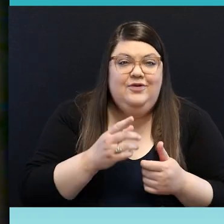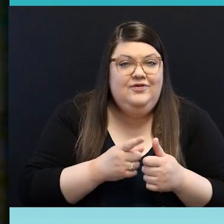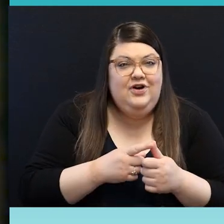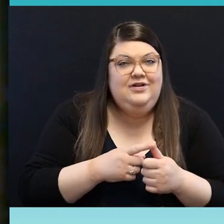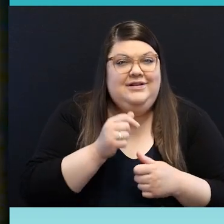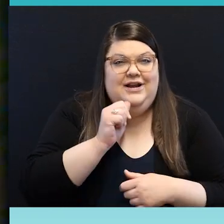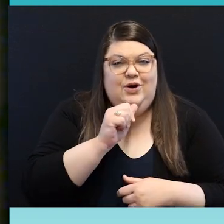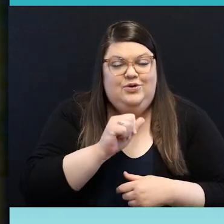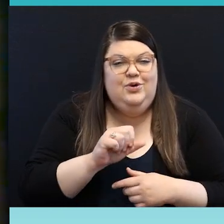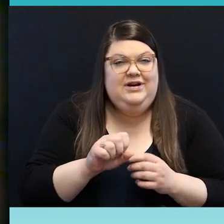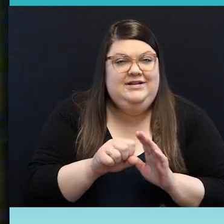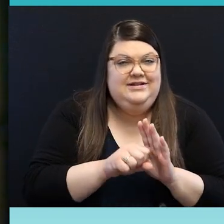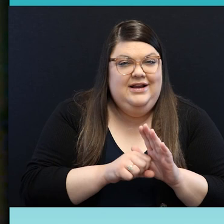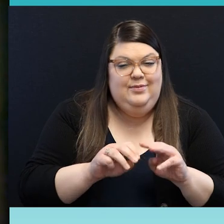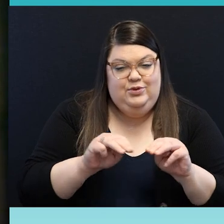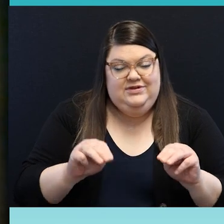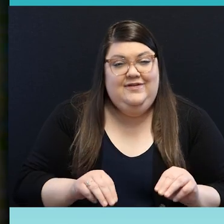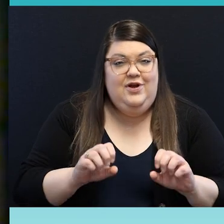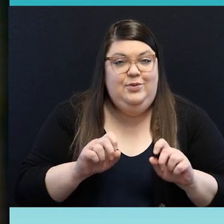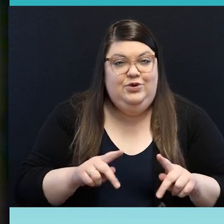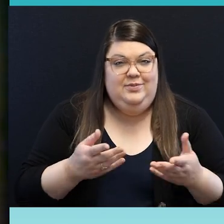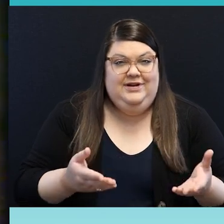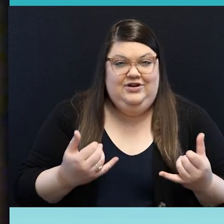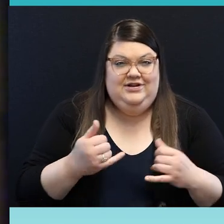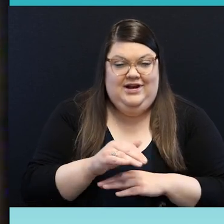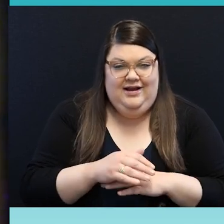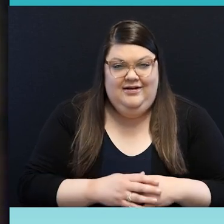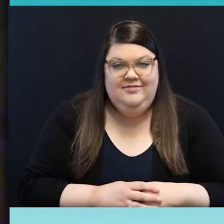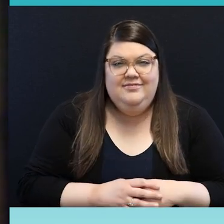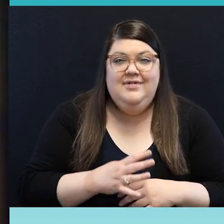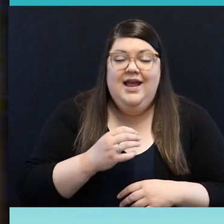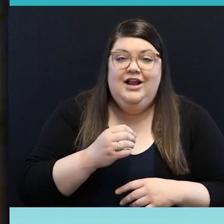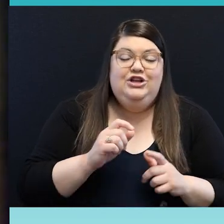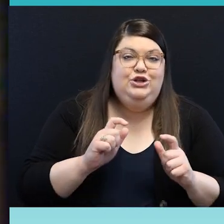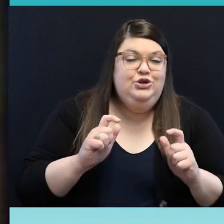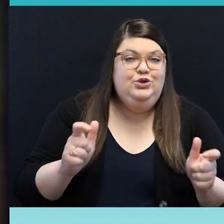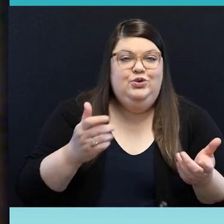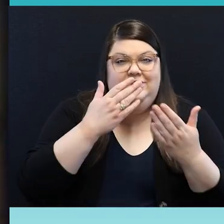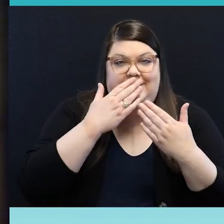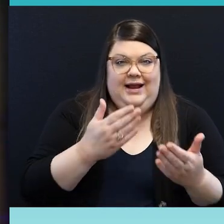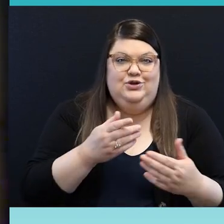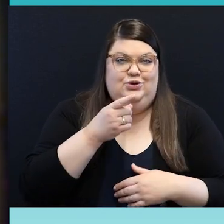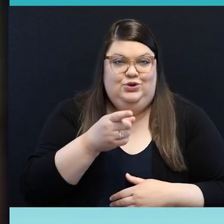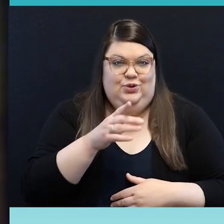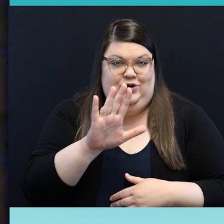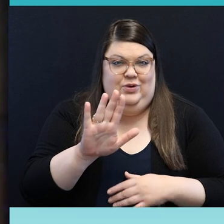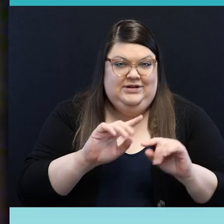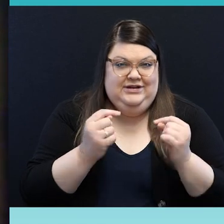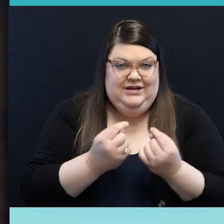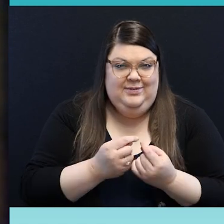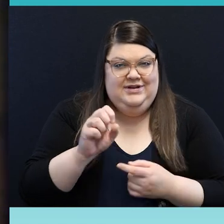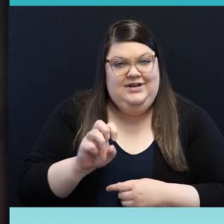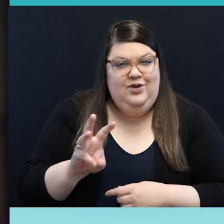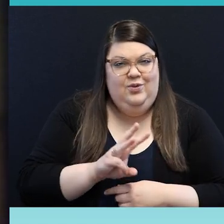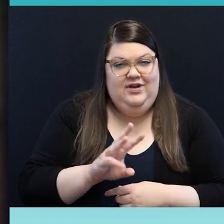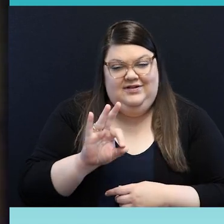Arizona State Museum for the opportunity to be here tonight. And a huge thanks to you and your team and